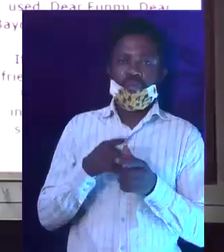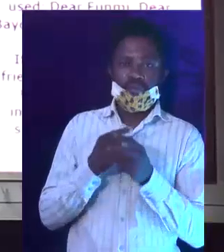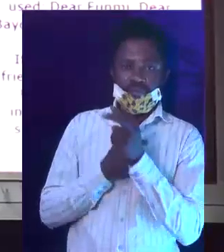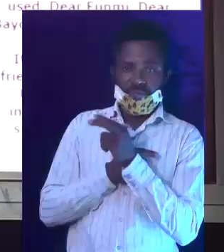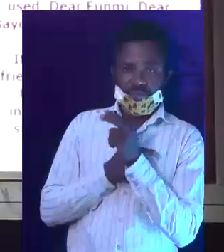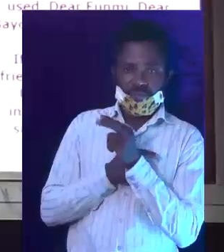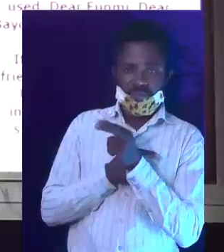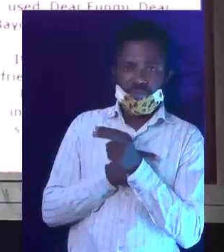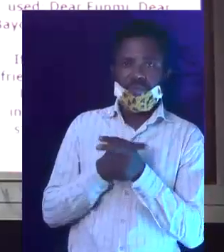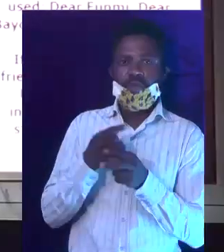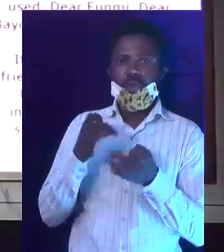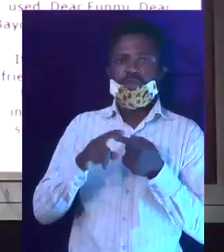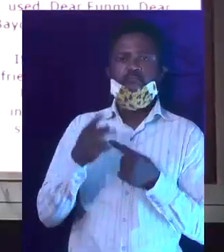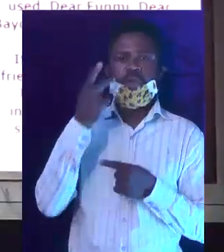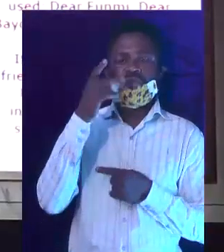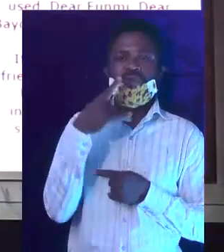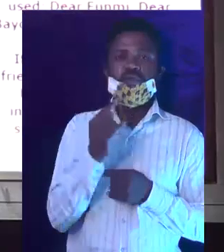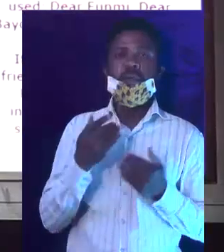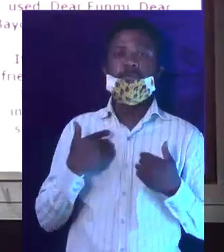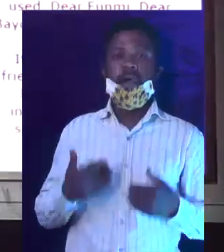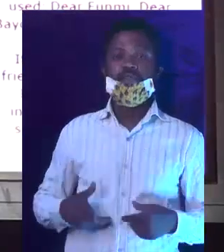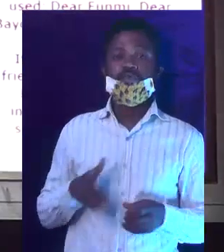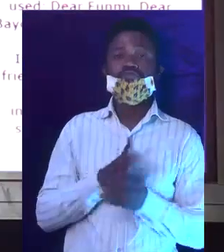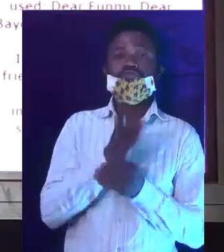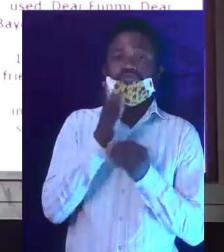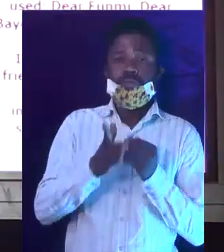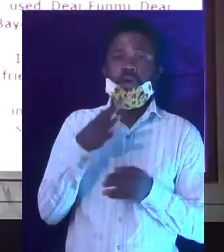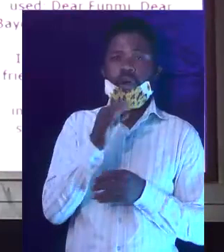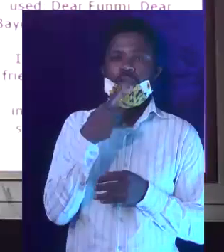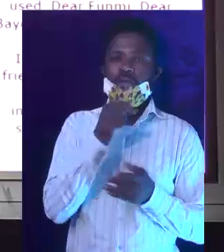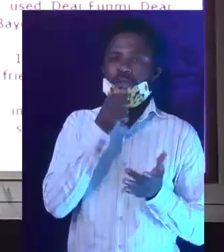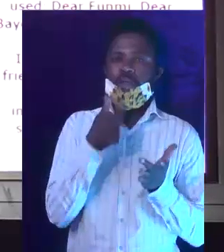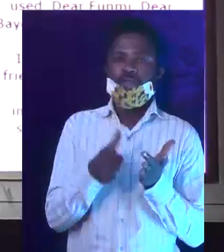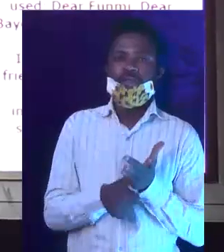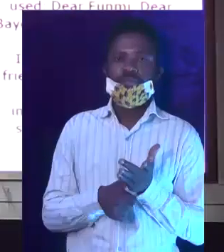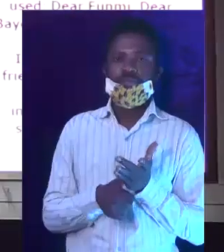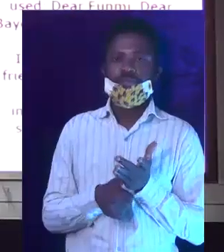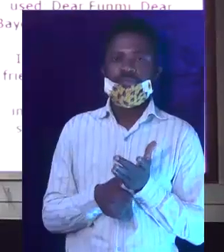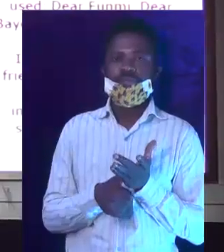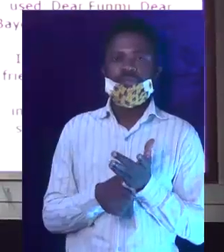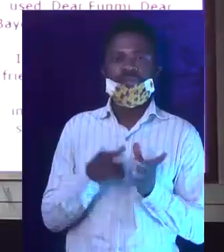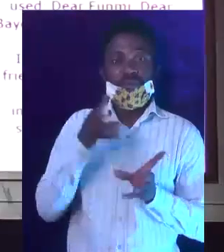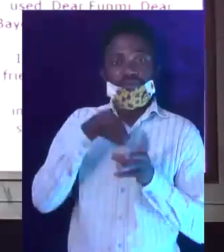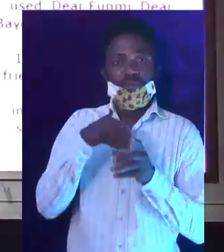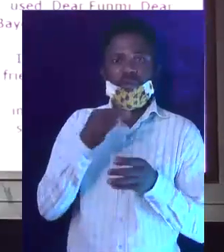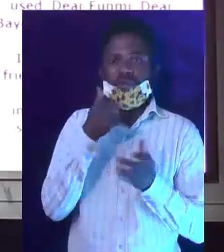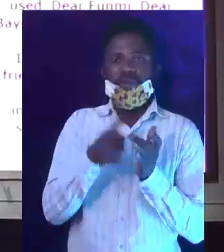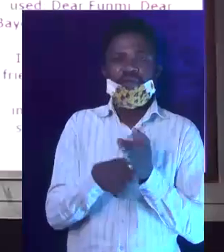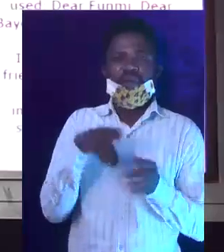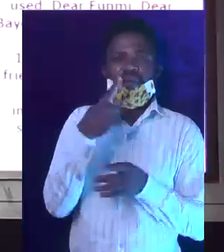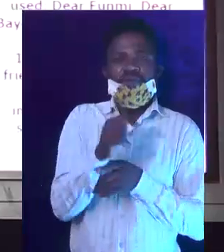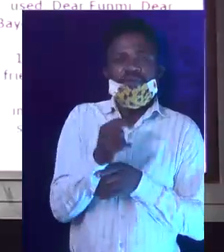Then we move to the body of the letter. The body of the letter. The tone should